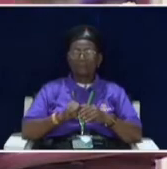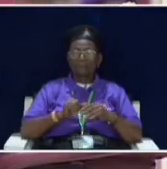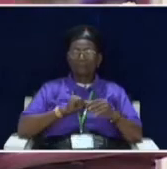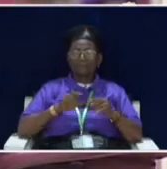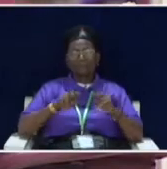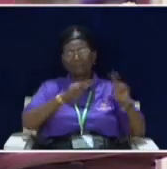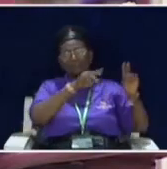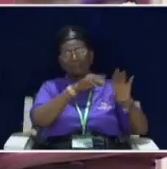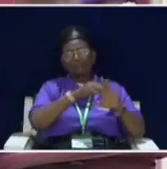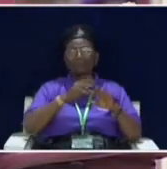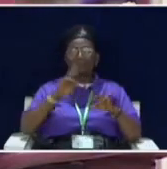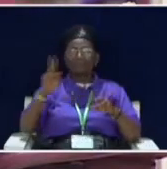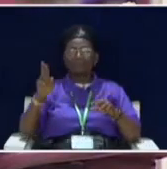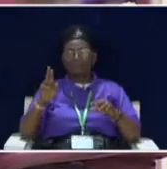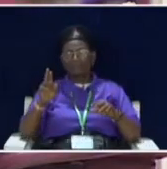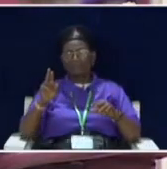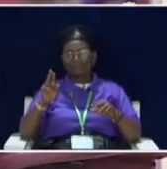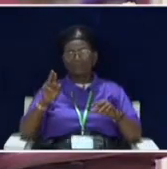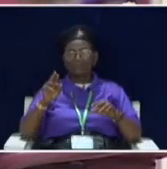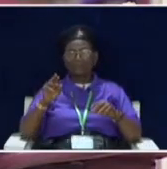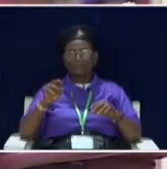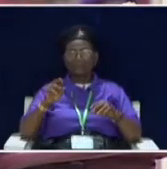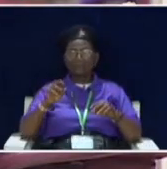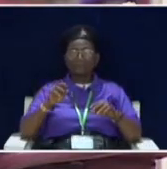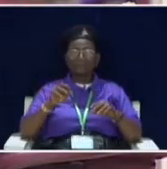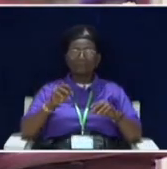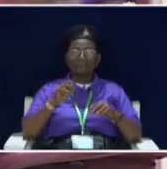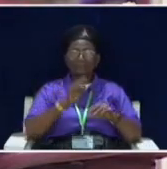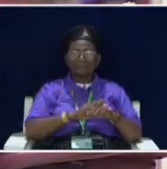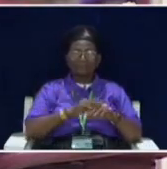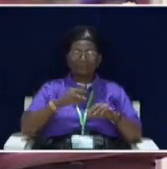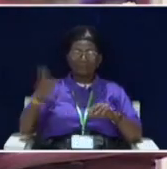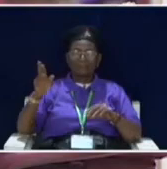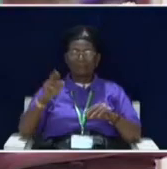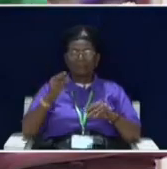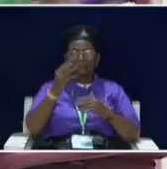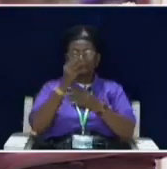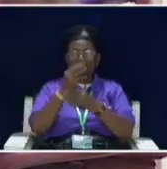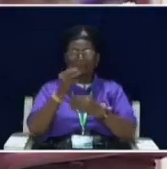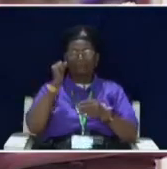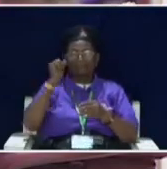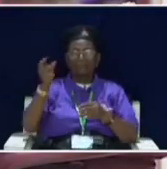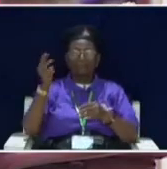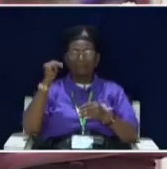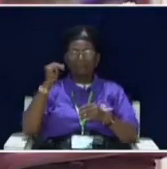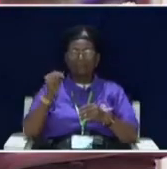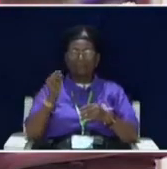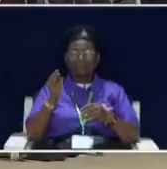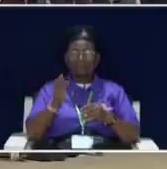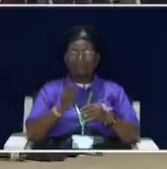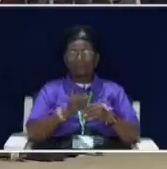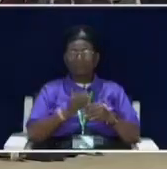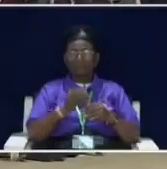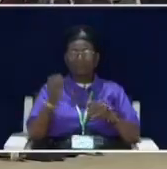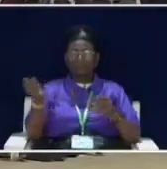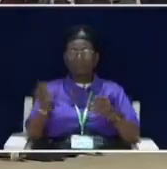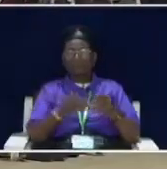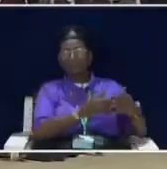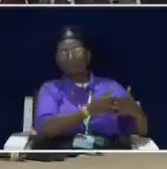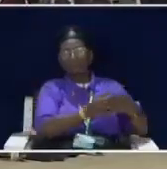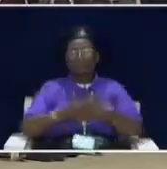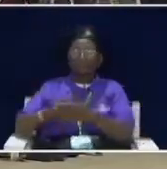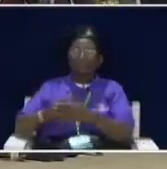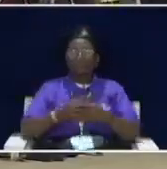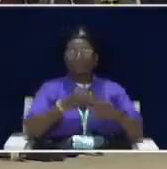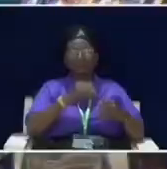ó. I saw on her right hand she was carrying a baby, on the left she was carrying another baby. Mo rí pé ọwọ́ ọ̀tún ó gbé kan